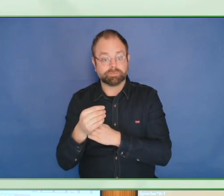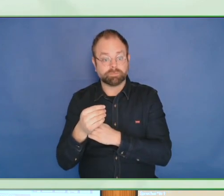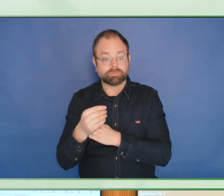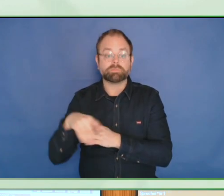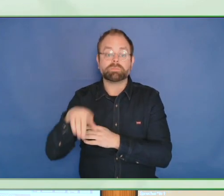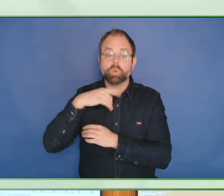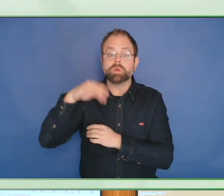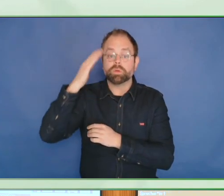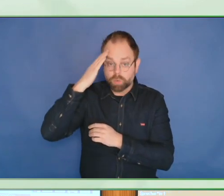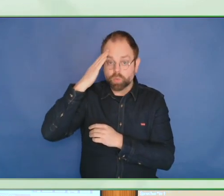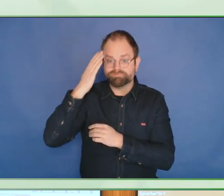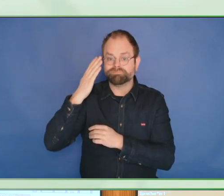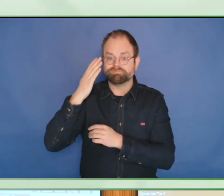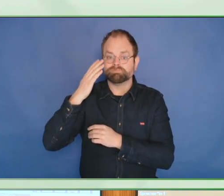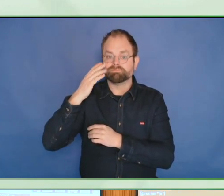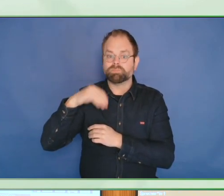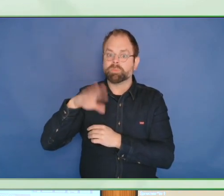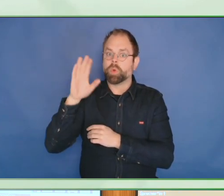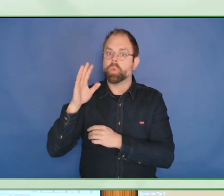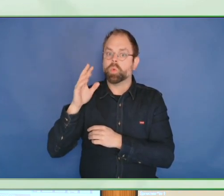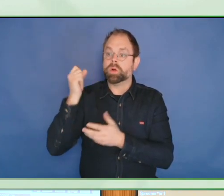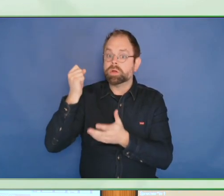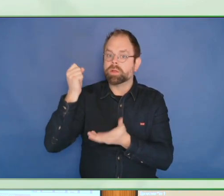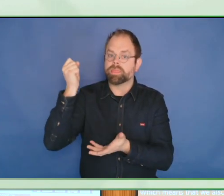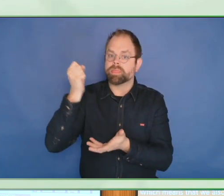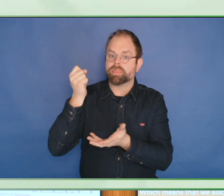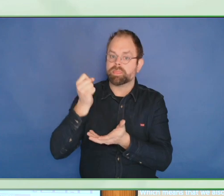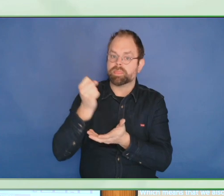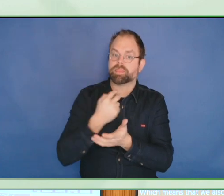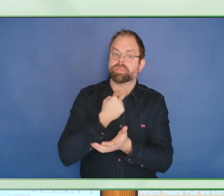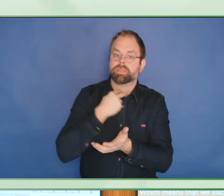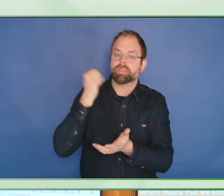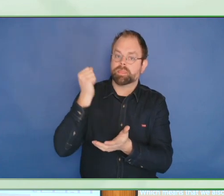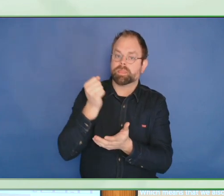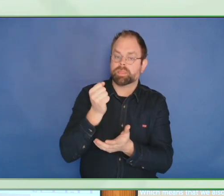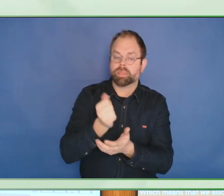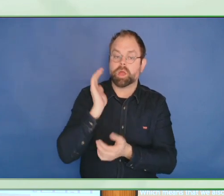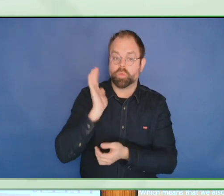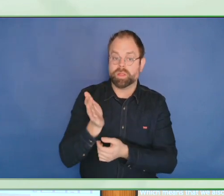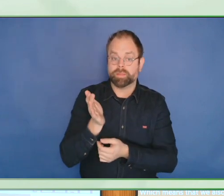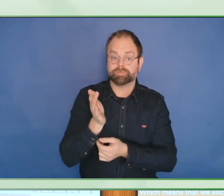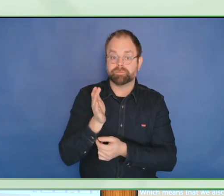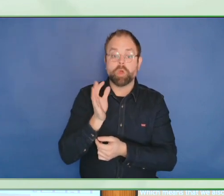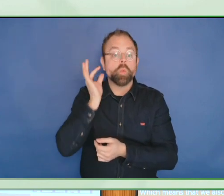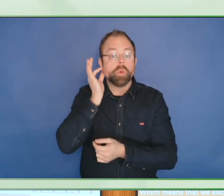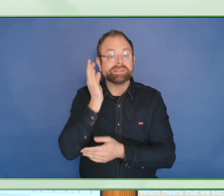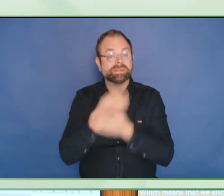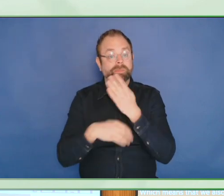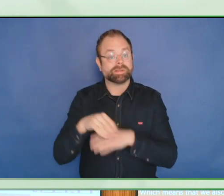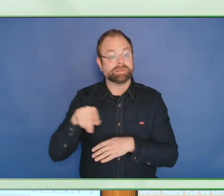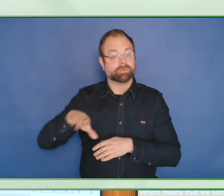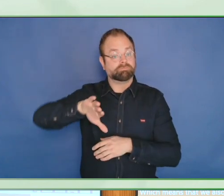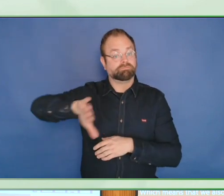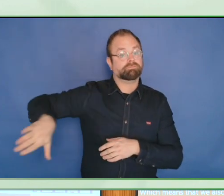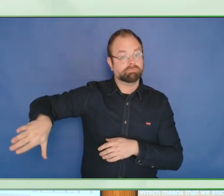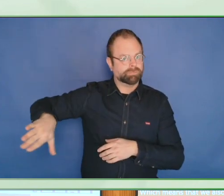and economic empowerment. Because so far, disability funding is prioritized on medical aid and fixing